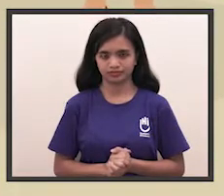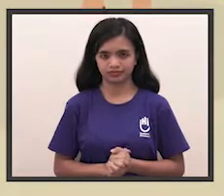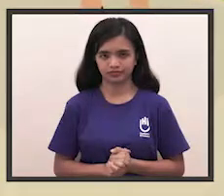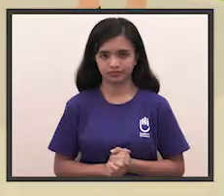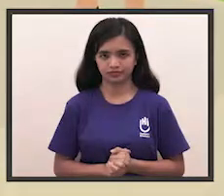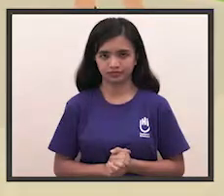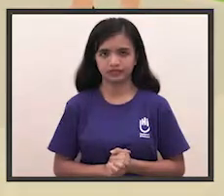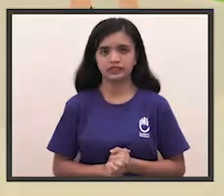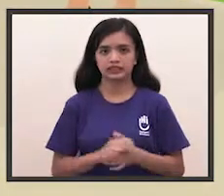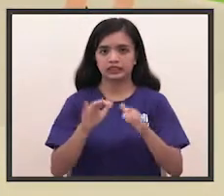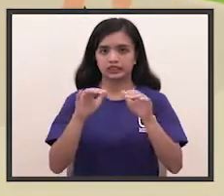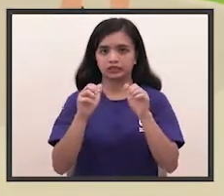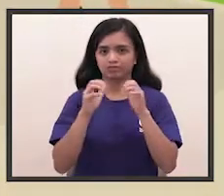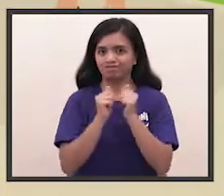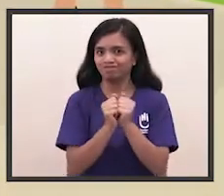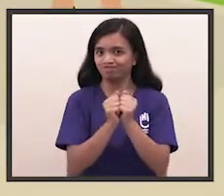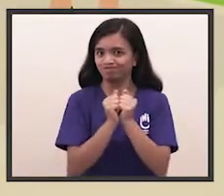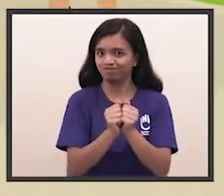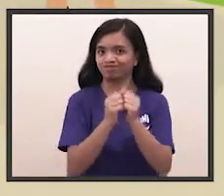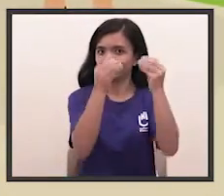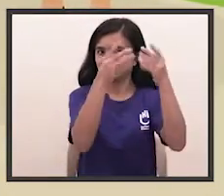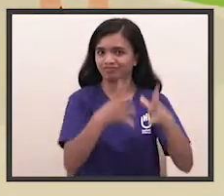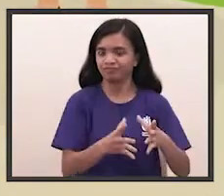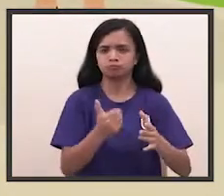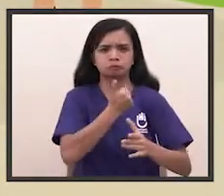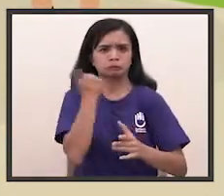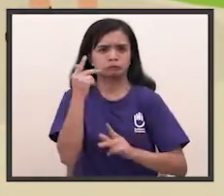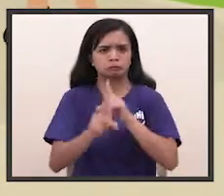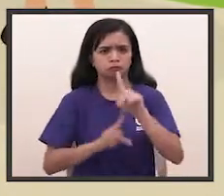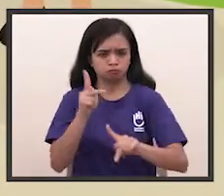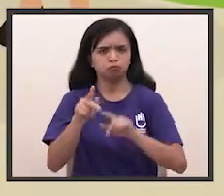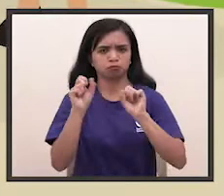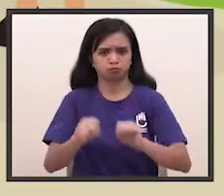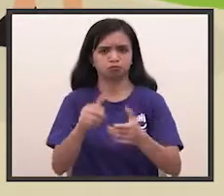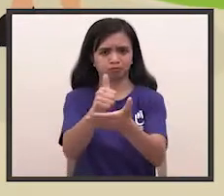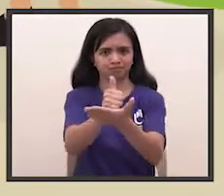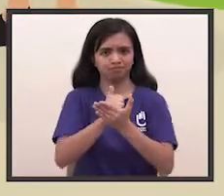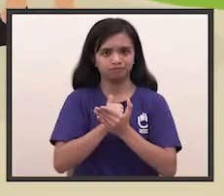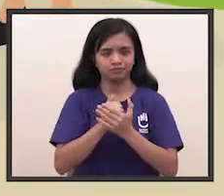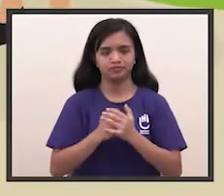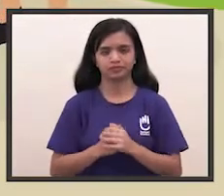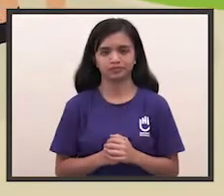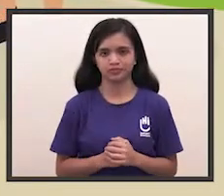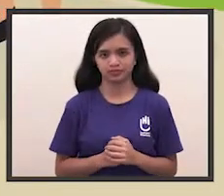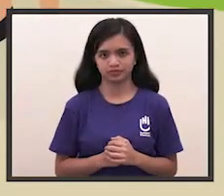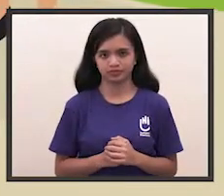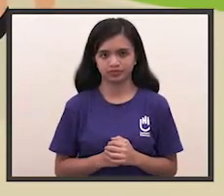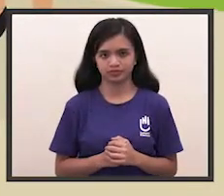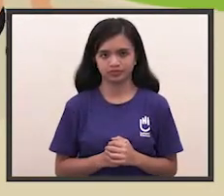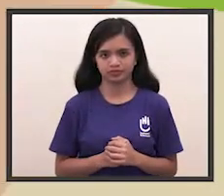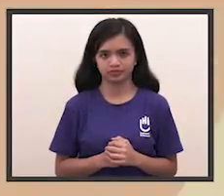Stay with your teacher or other adults that can offer help.